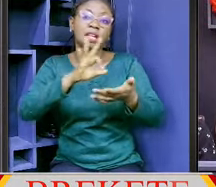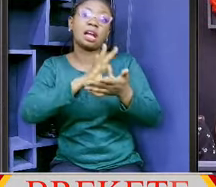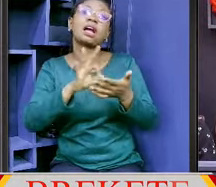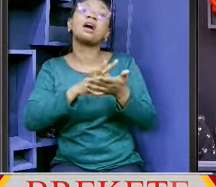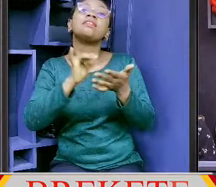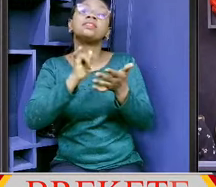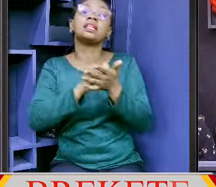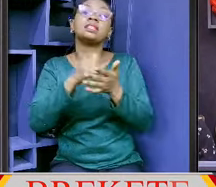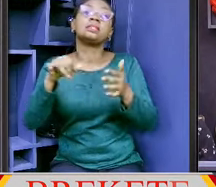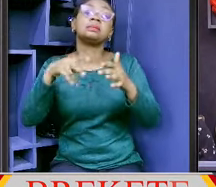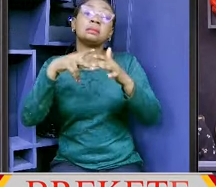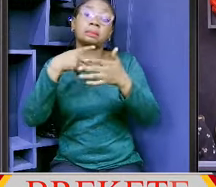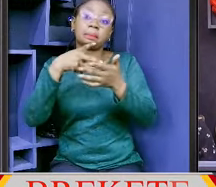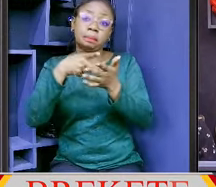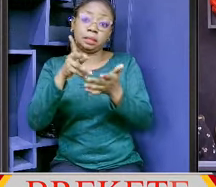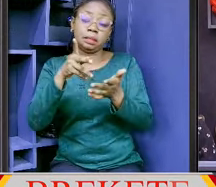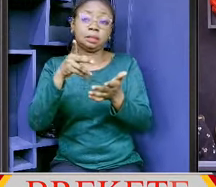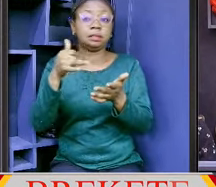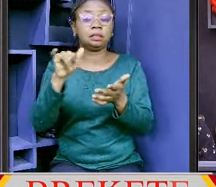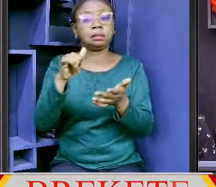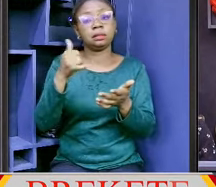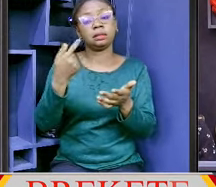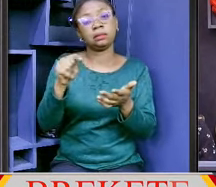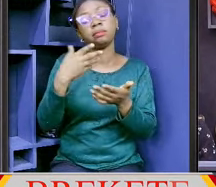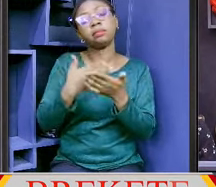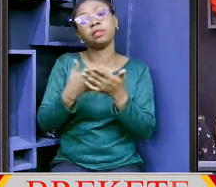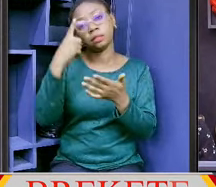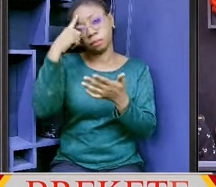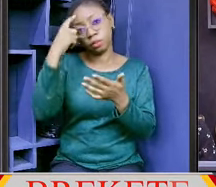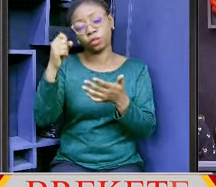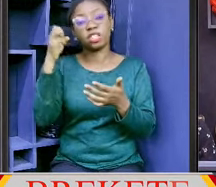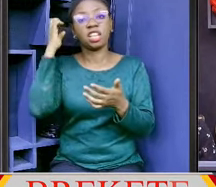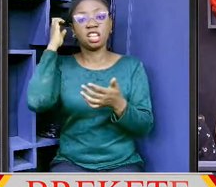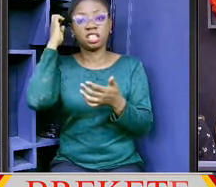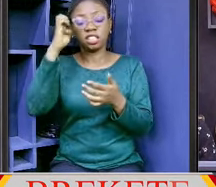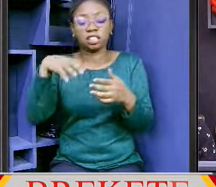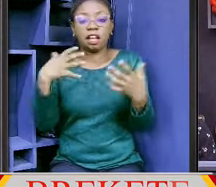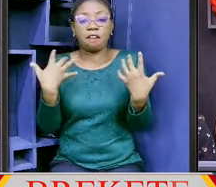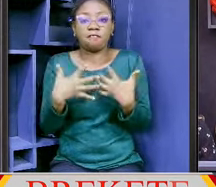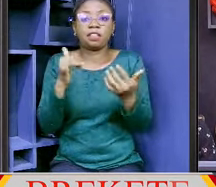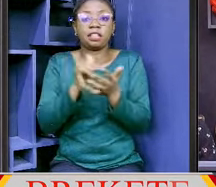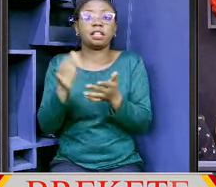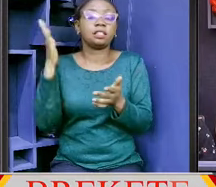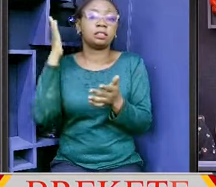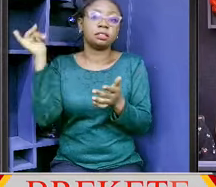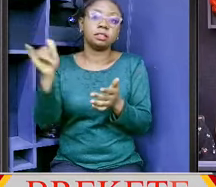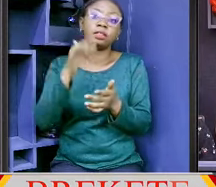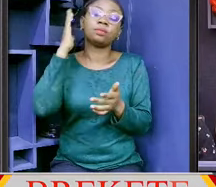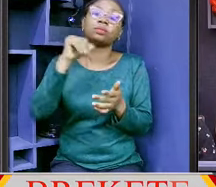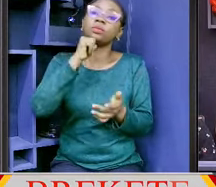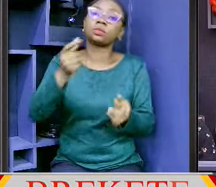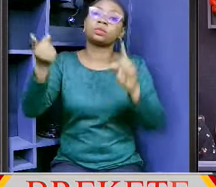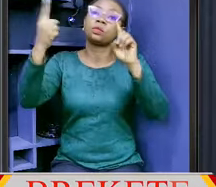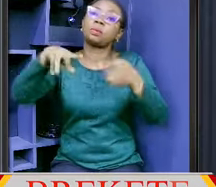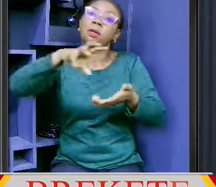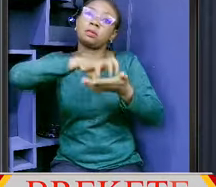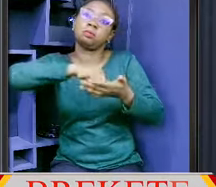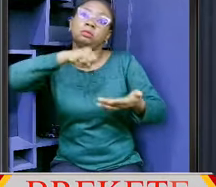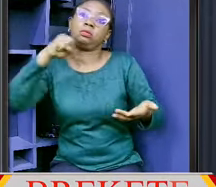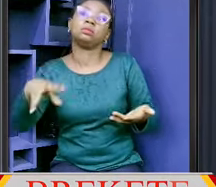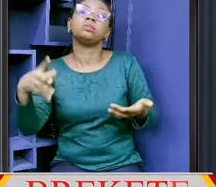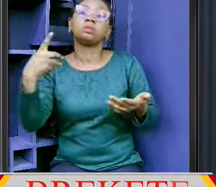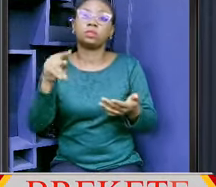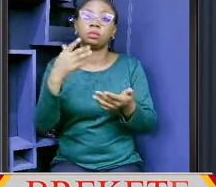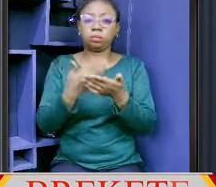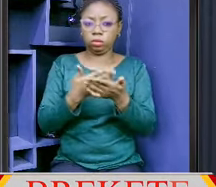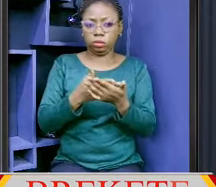they pay the money, be say, if they fear made them no come remove the money, and it don't happen to many people. In